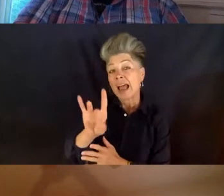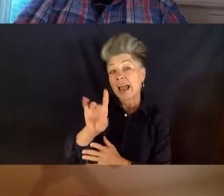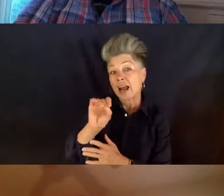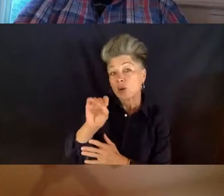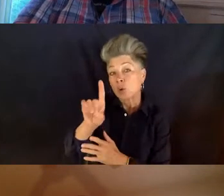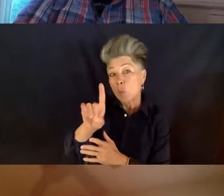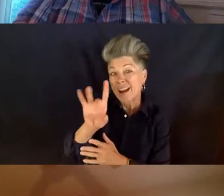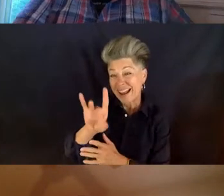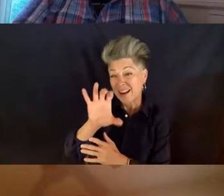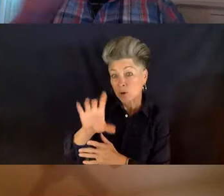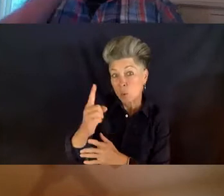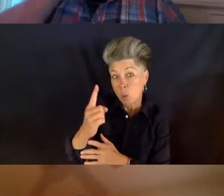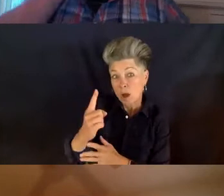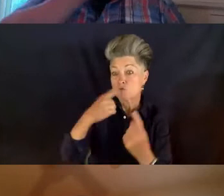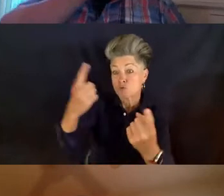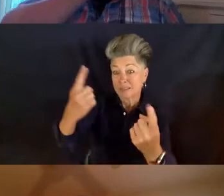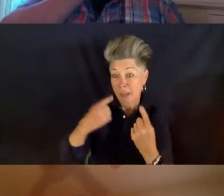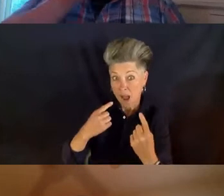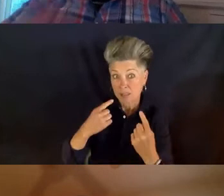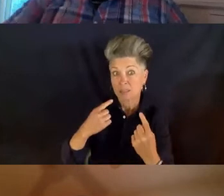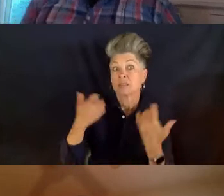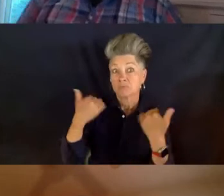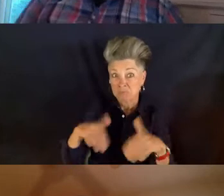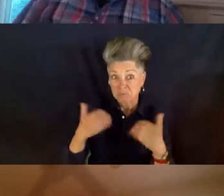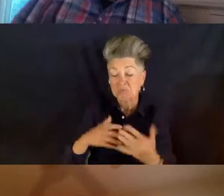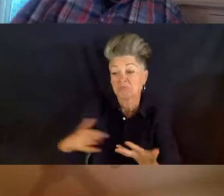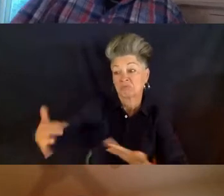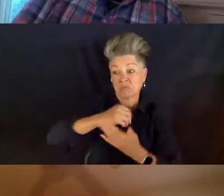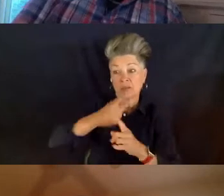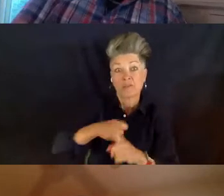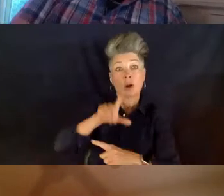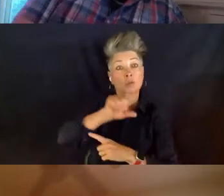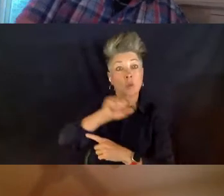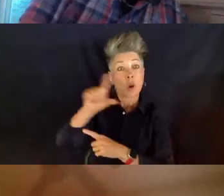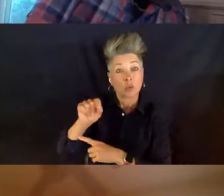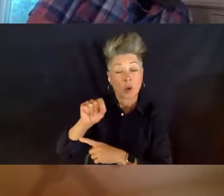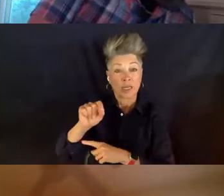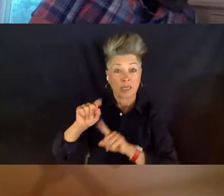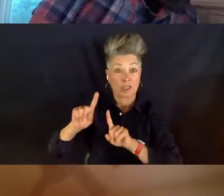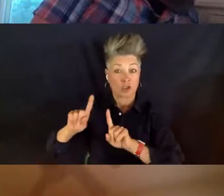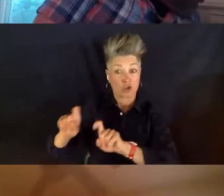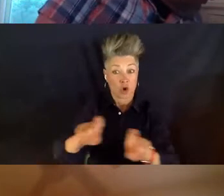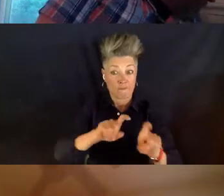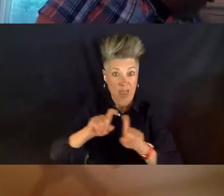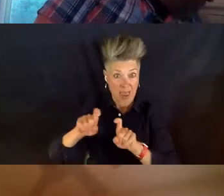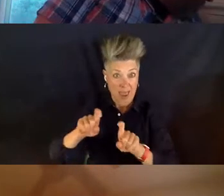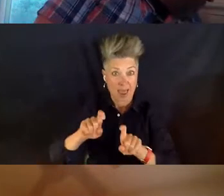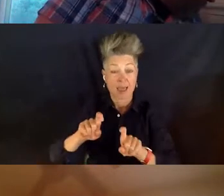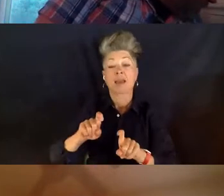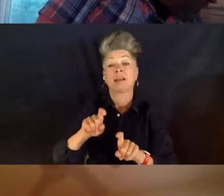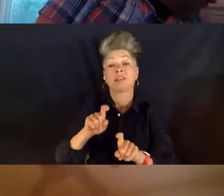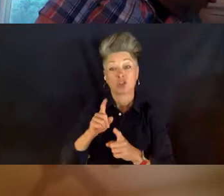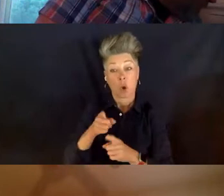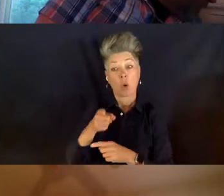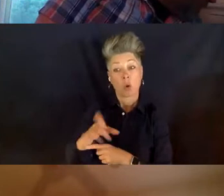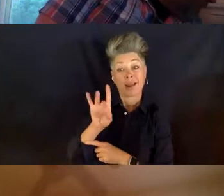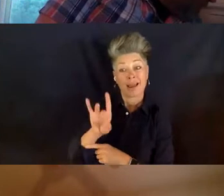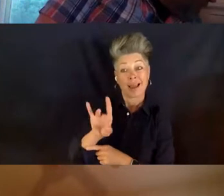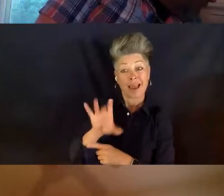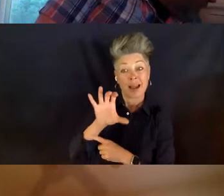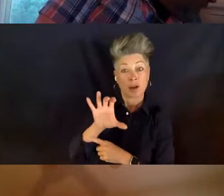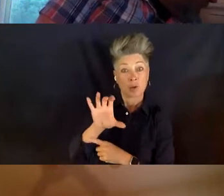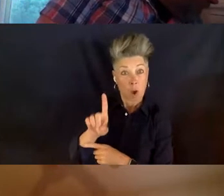were collected last year from the 2020 surveys. And then, yeah, from those surveys, I